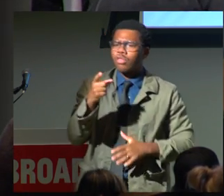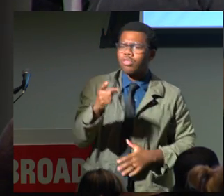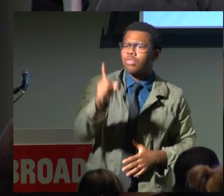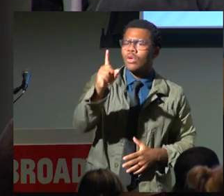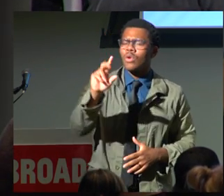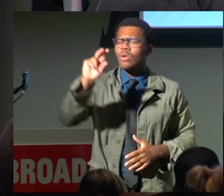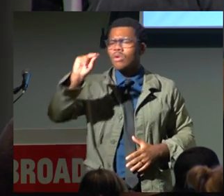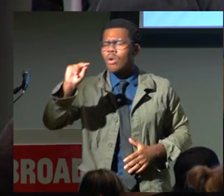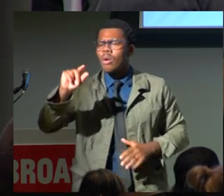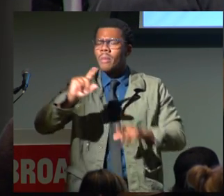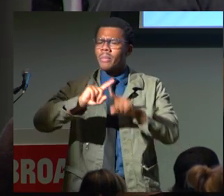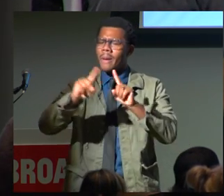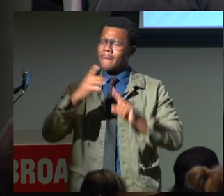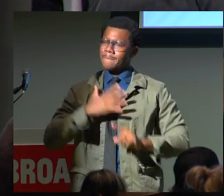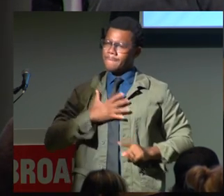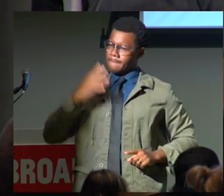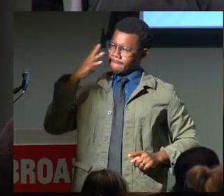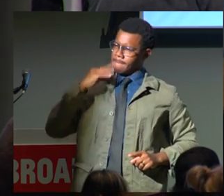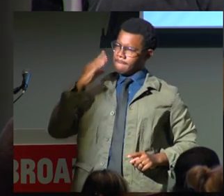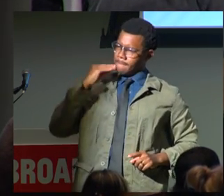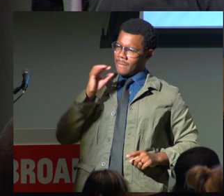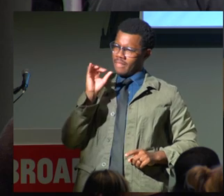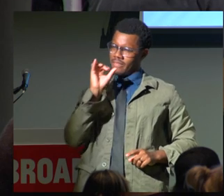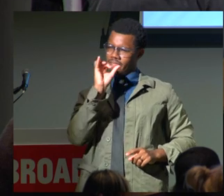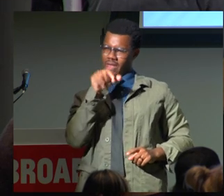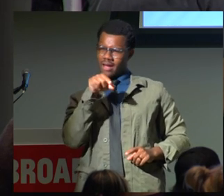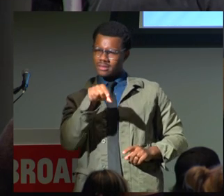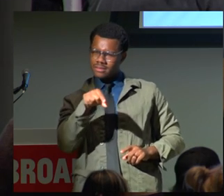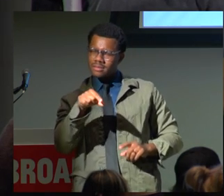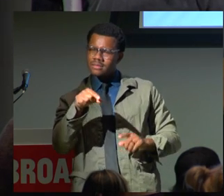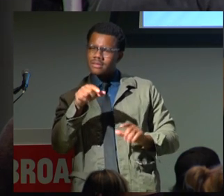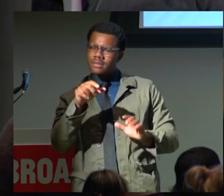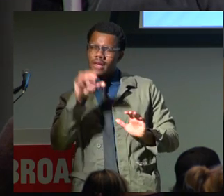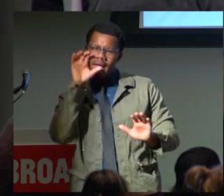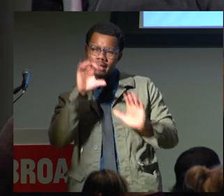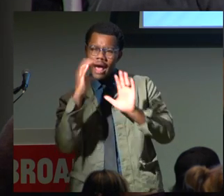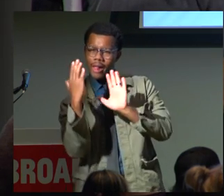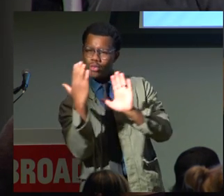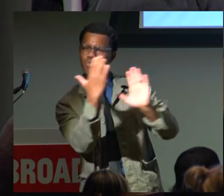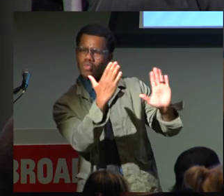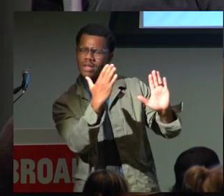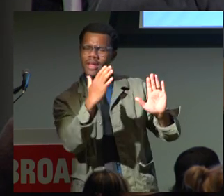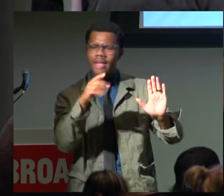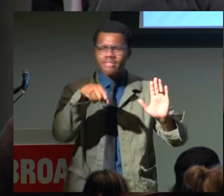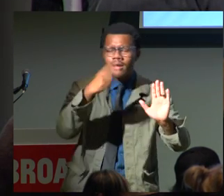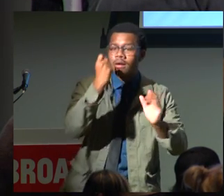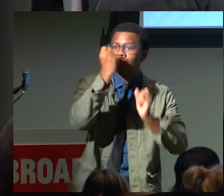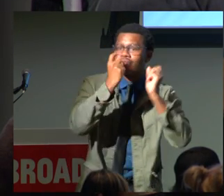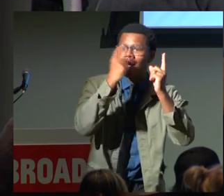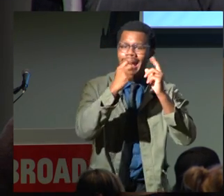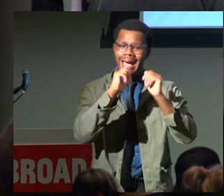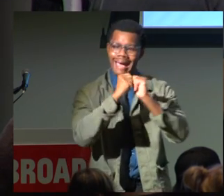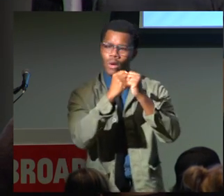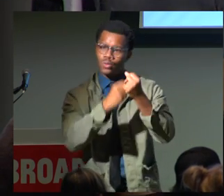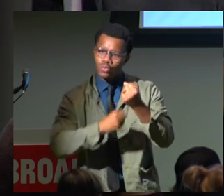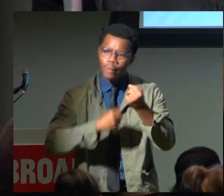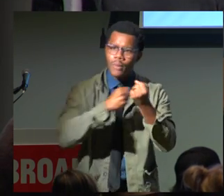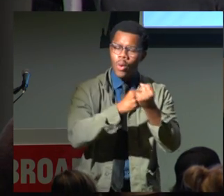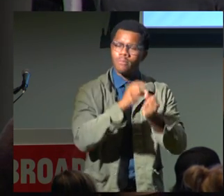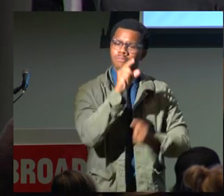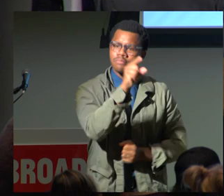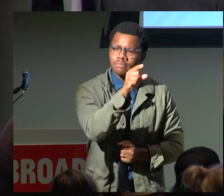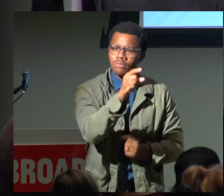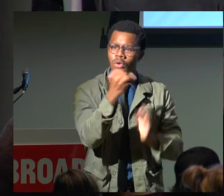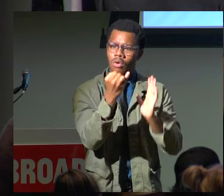I just think my experience with that gallery is that they really understand how to support an artist. And that is my, and I think